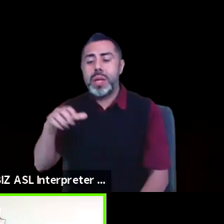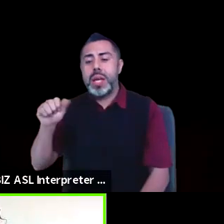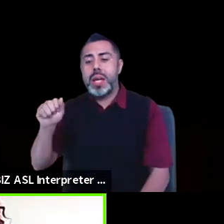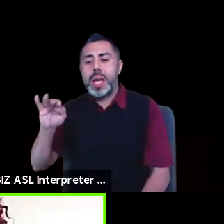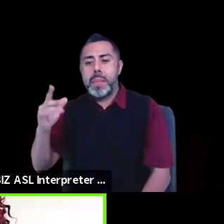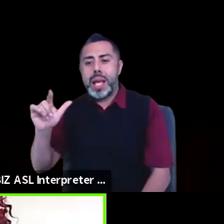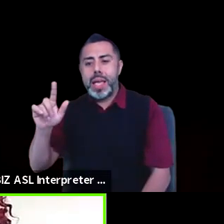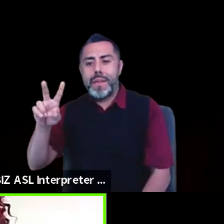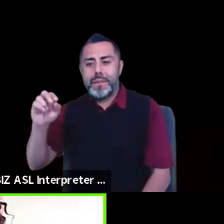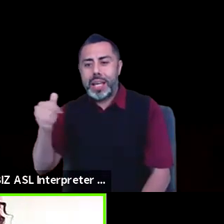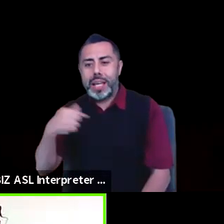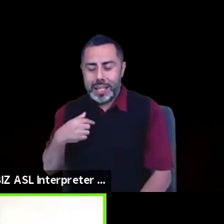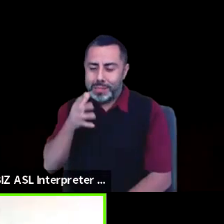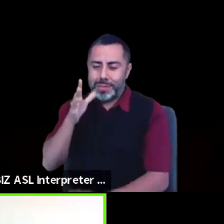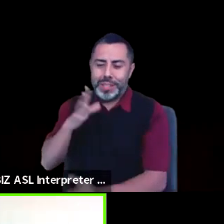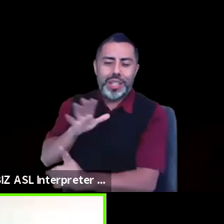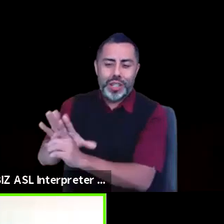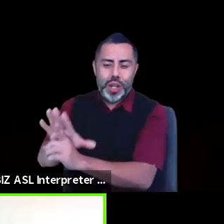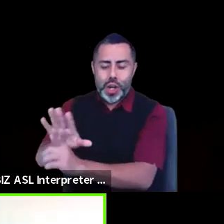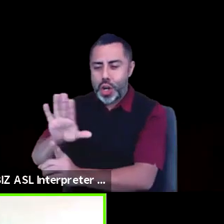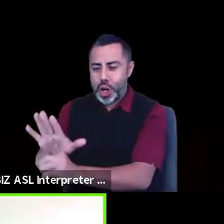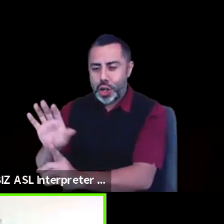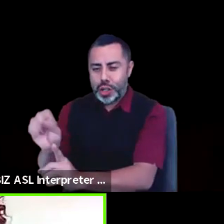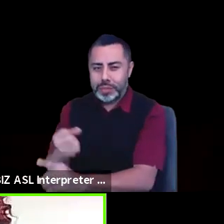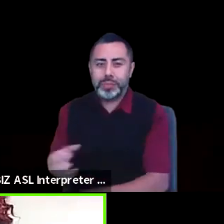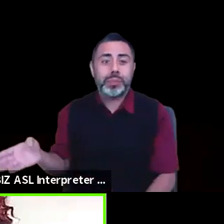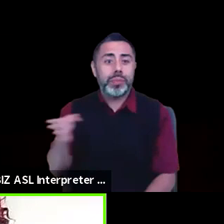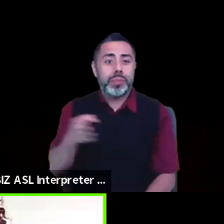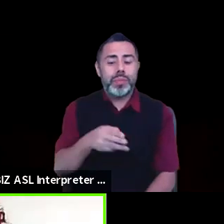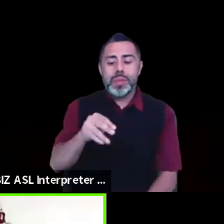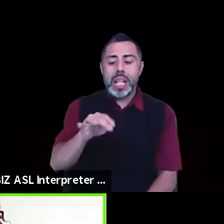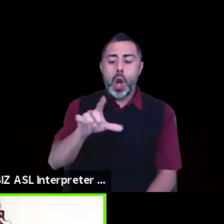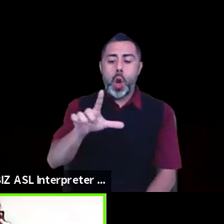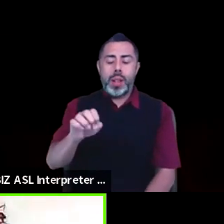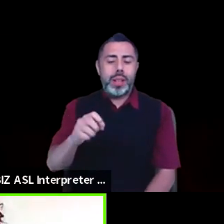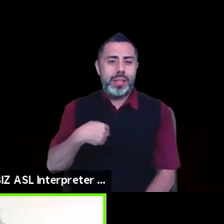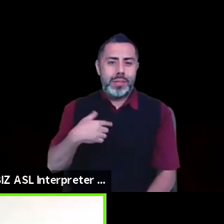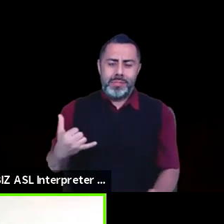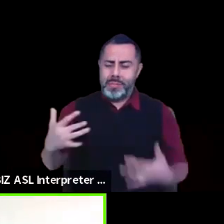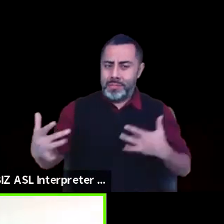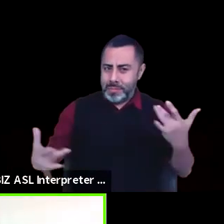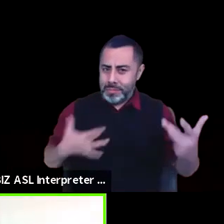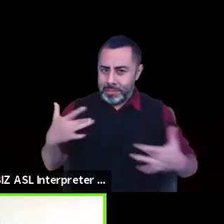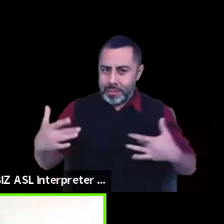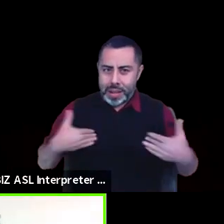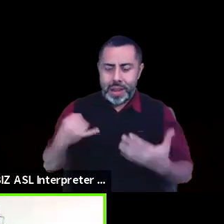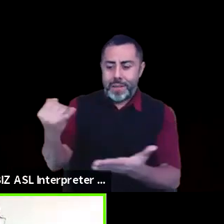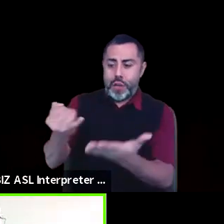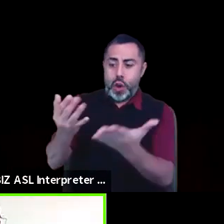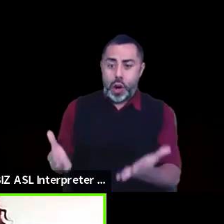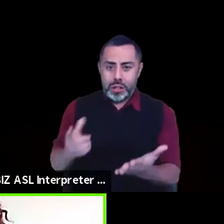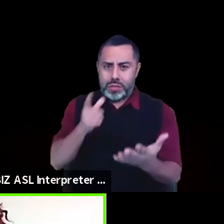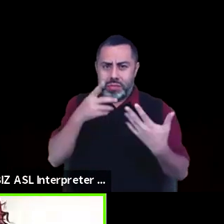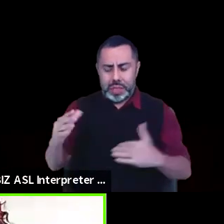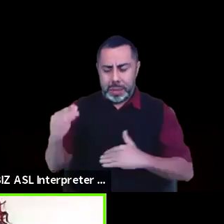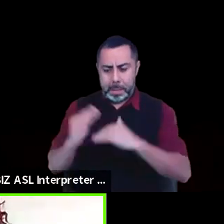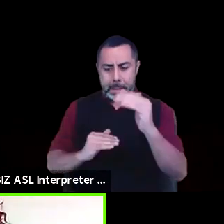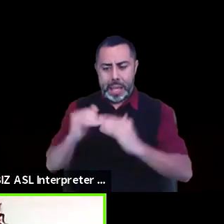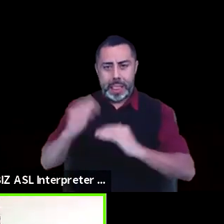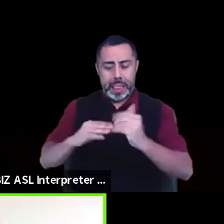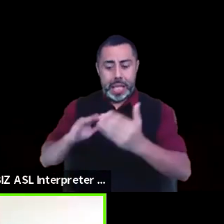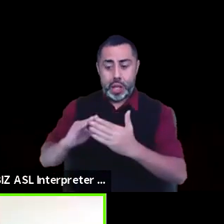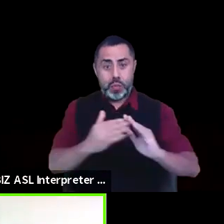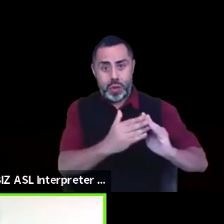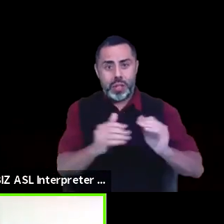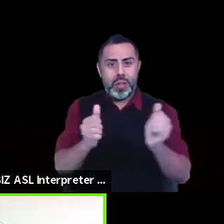Today, we are so excited to have with us the artists who have been building community and creating art with intentionality across boundaries that